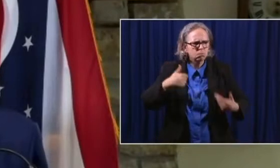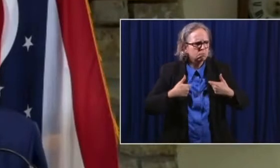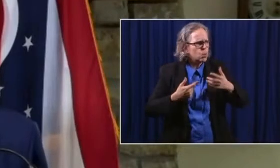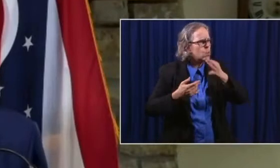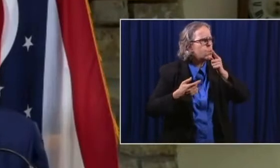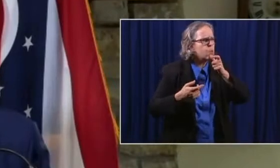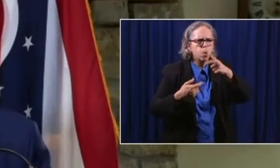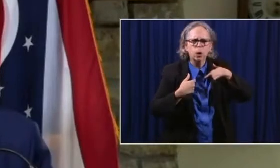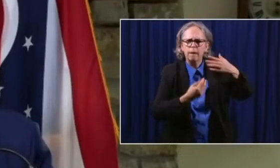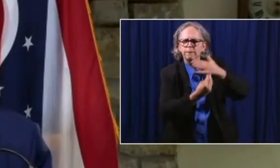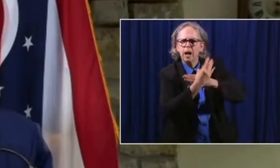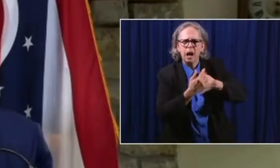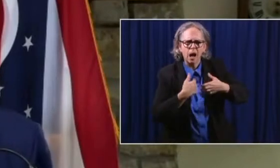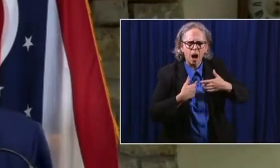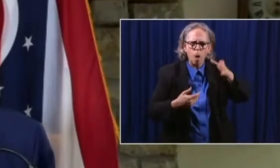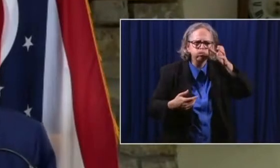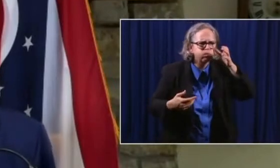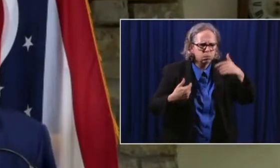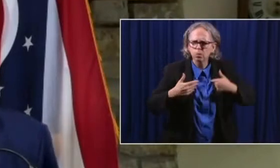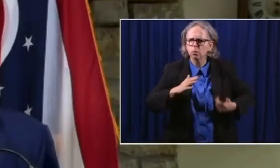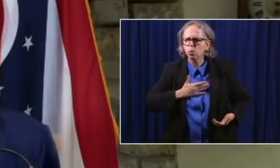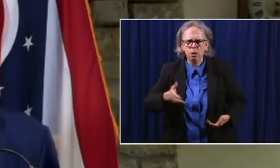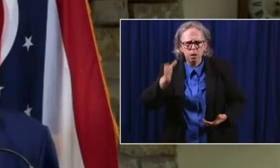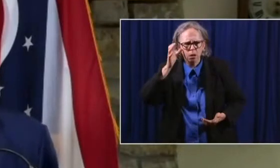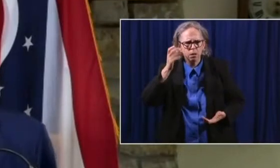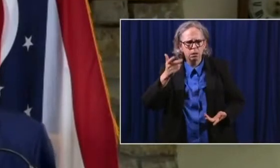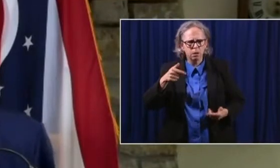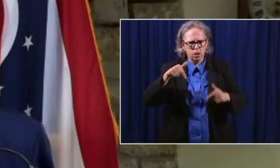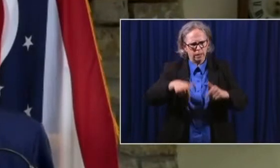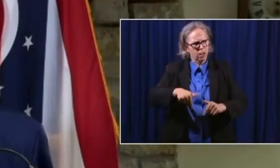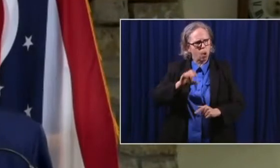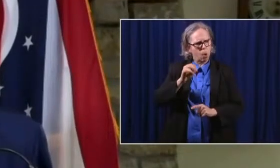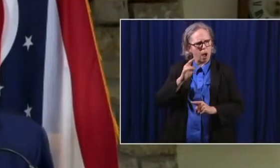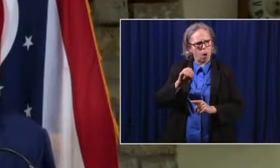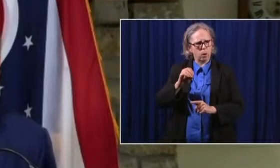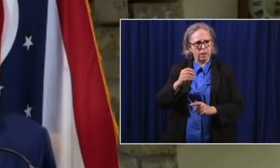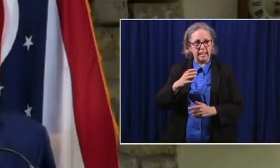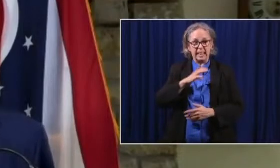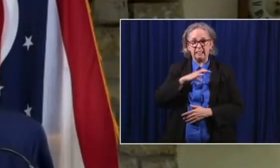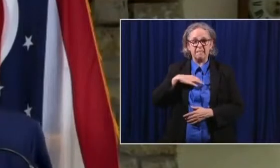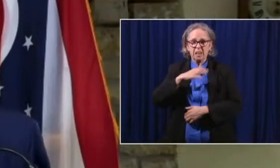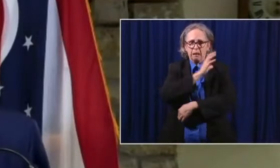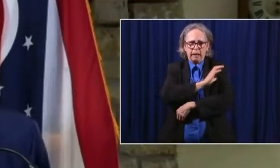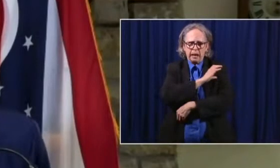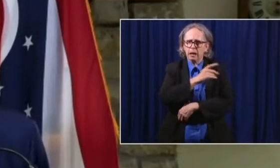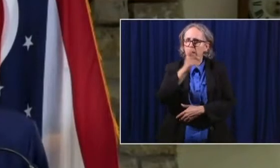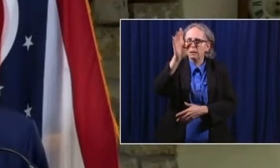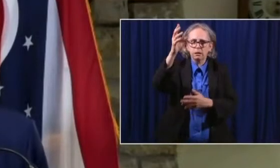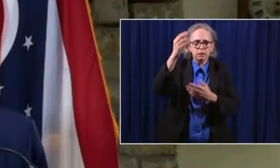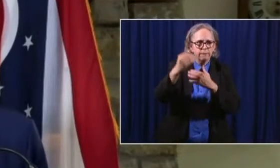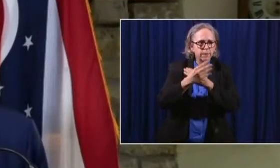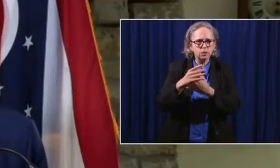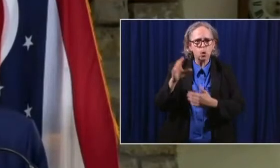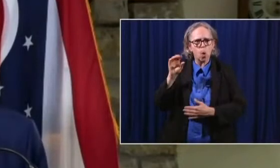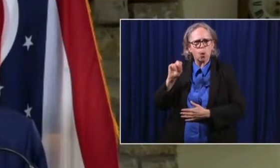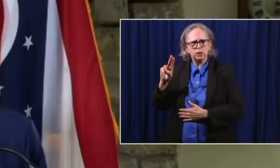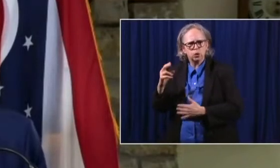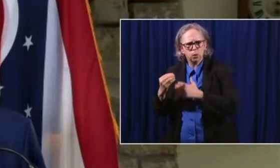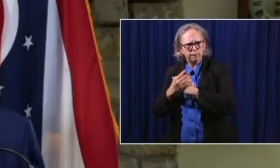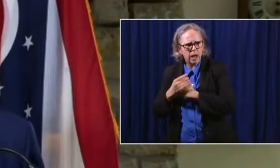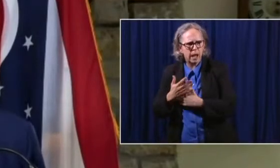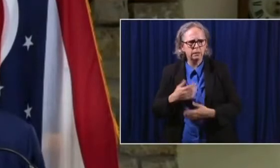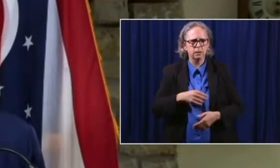We go to Ohio sources. We go to the Cleveland Clinic. We go to UH. We